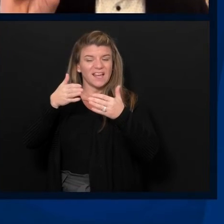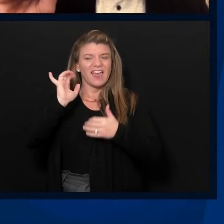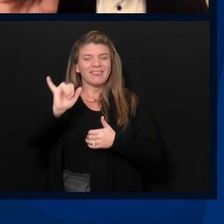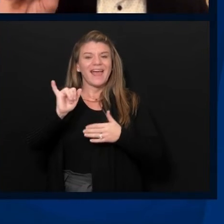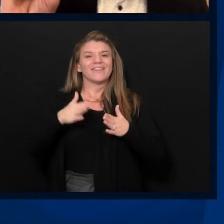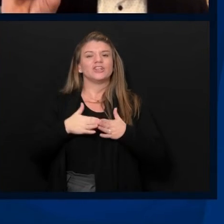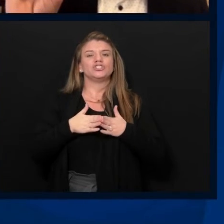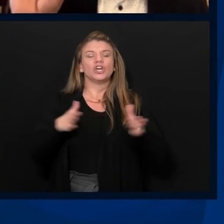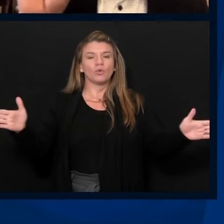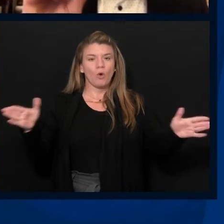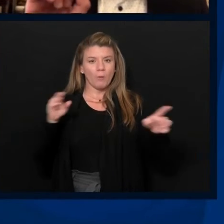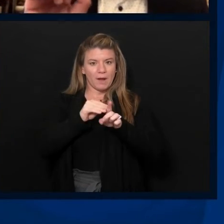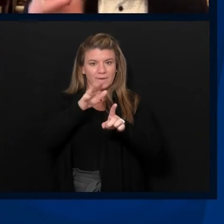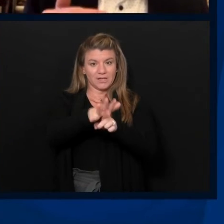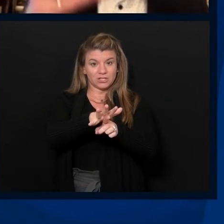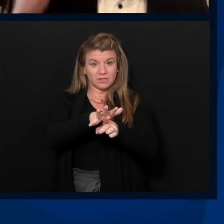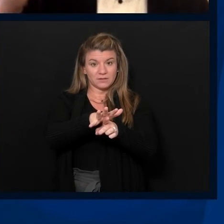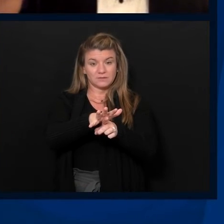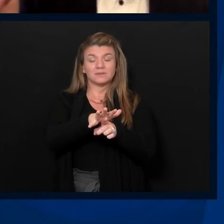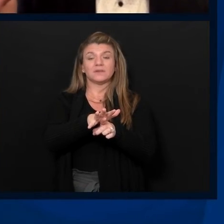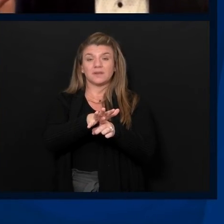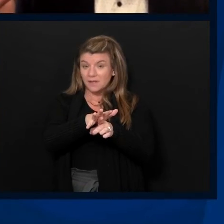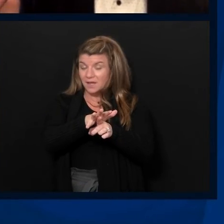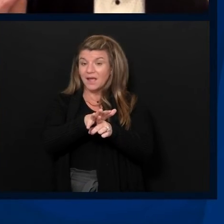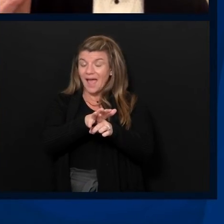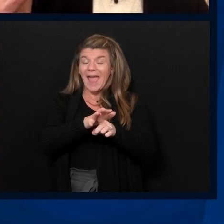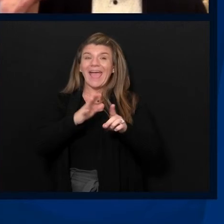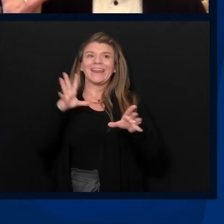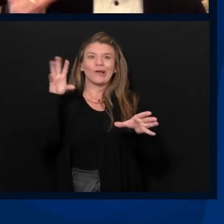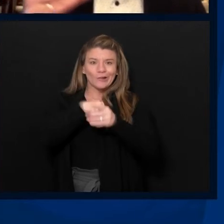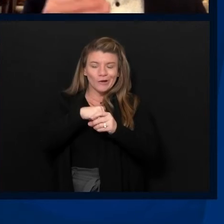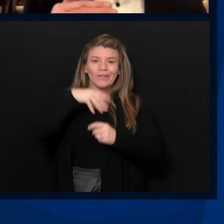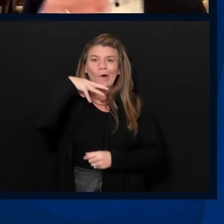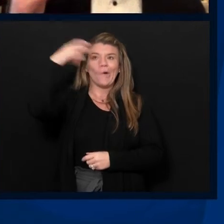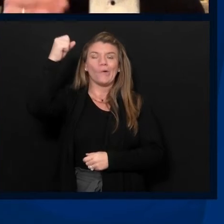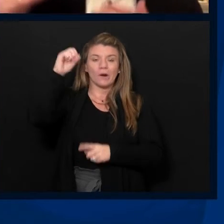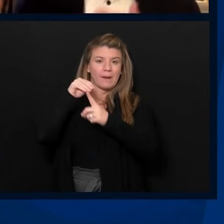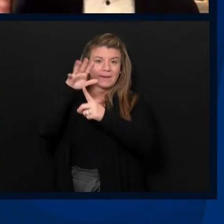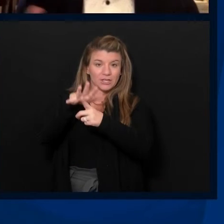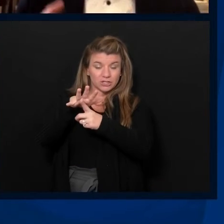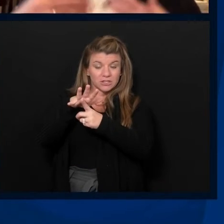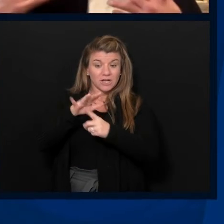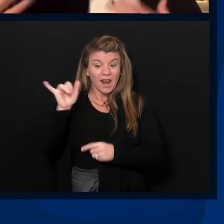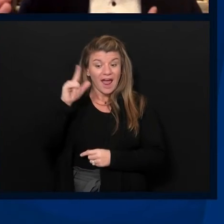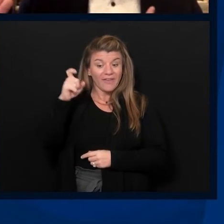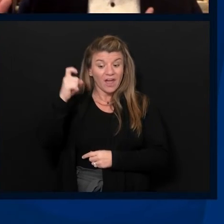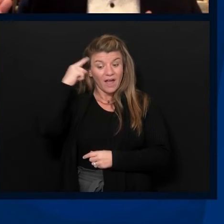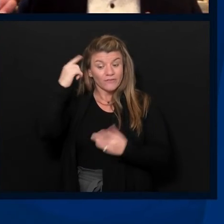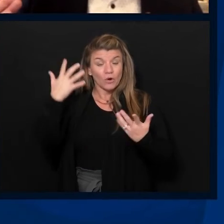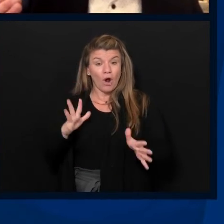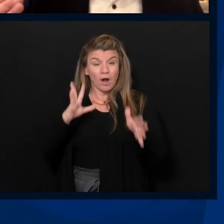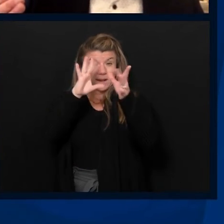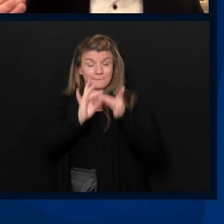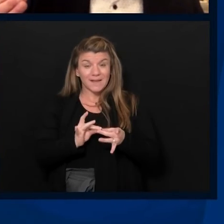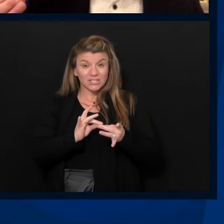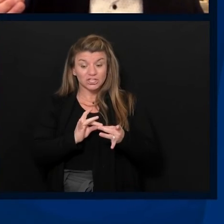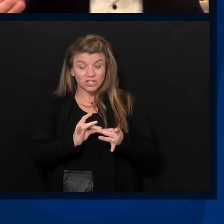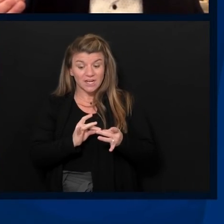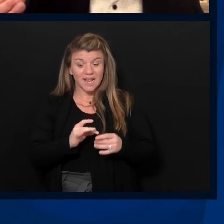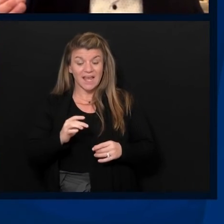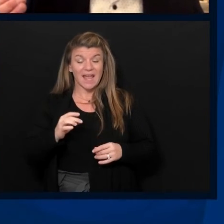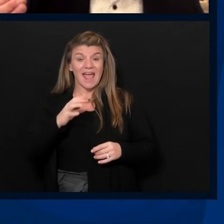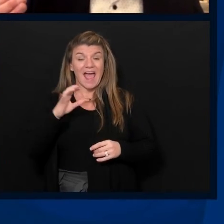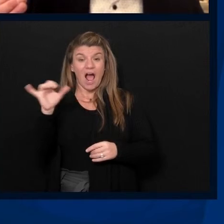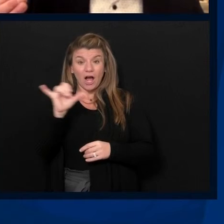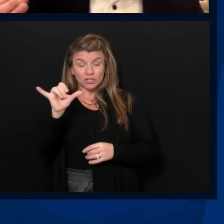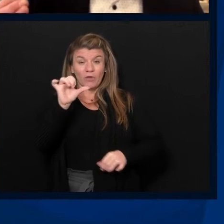general population and particularly the people that are older. So what the governor said and what I recount as far